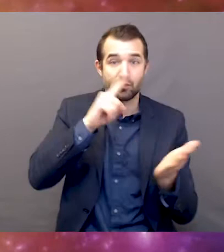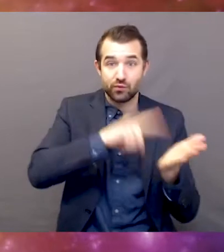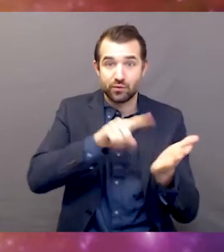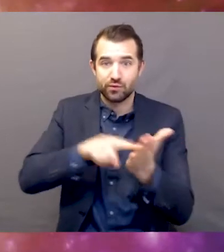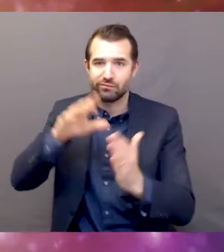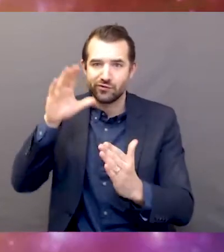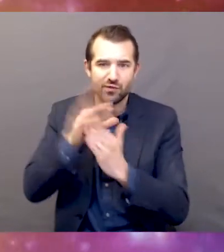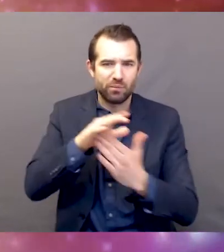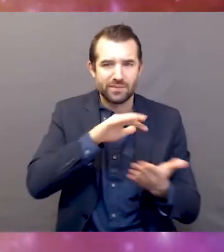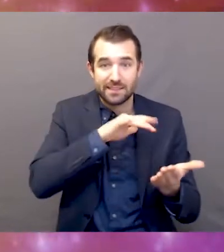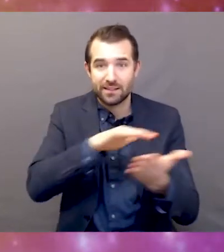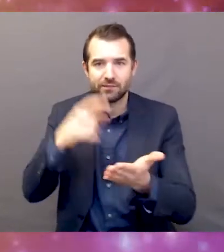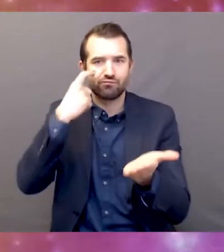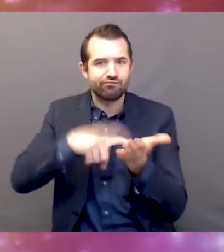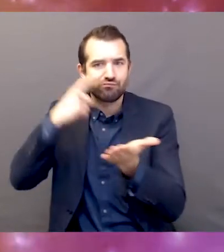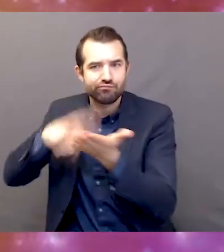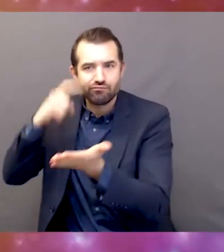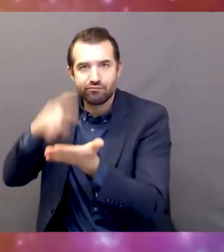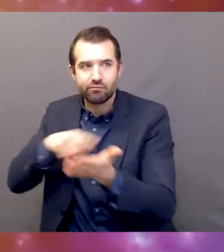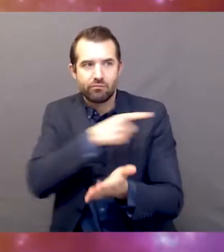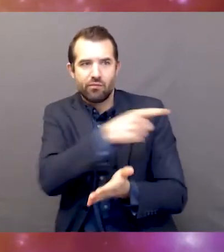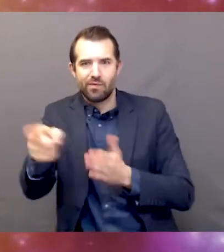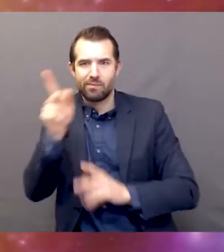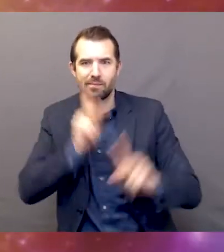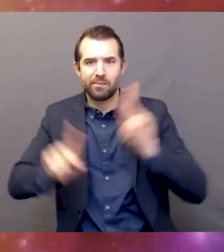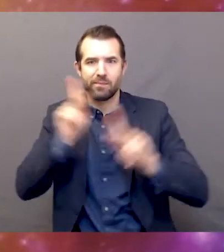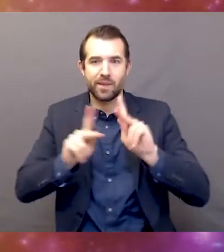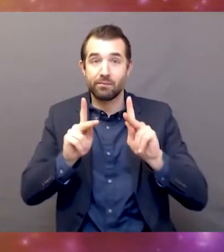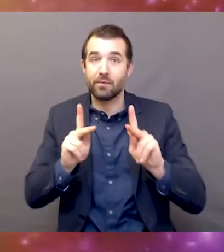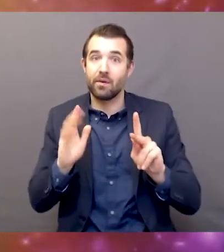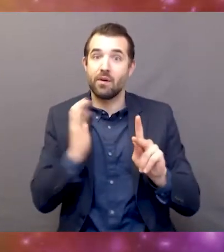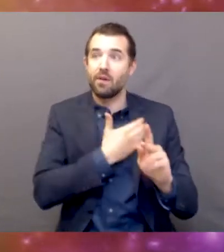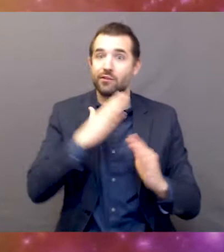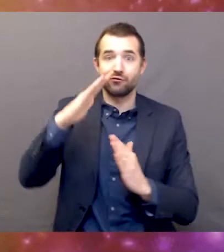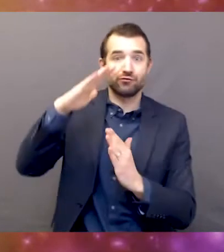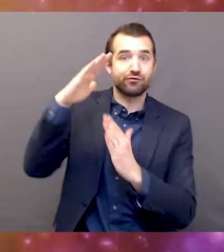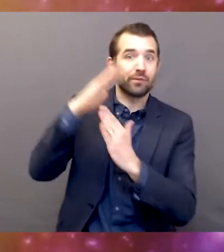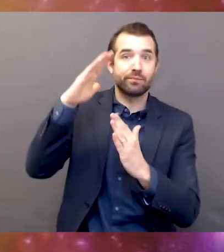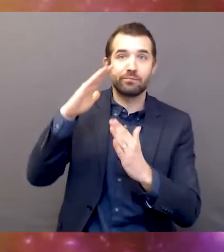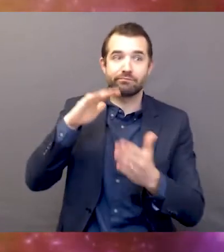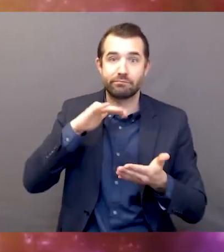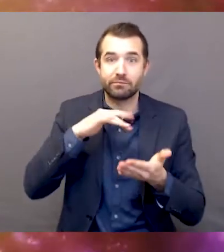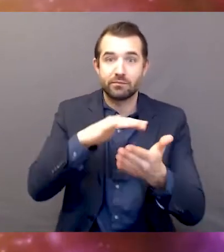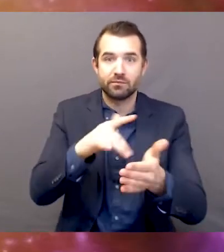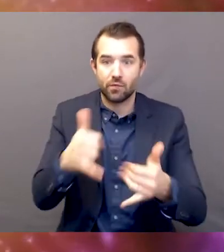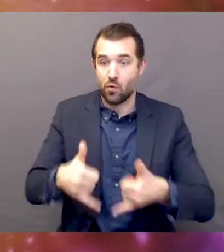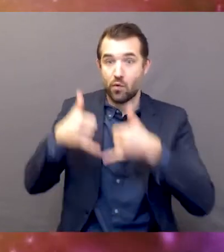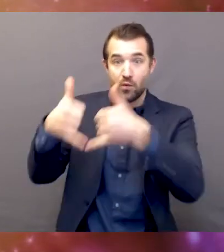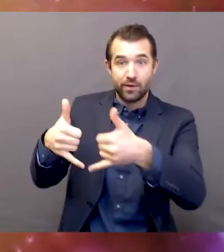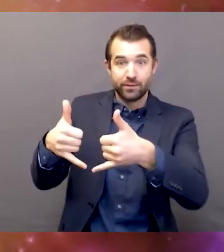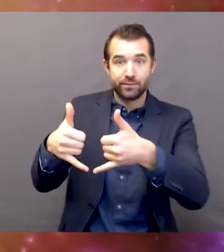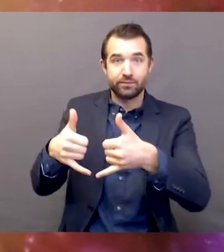Today's ceremony does exactly that. The Distinguished Scholar Award celebrates the strength of scholarship and